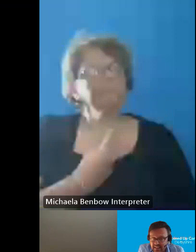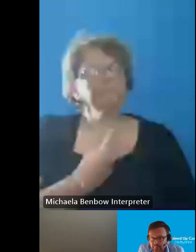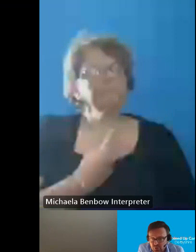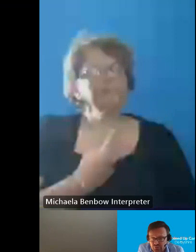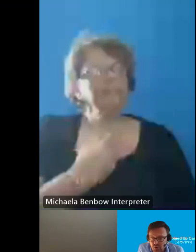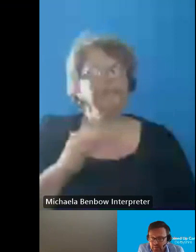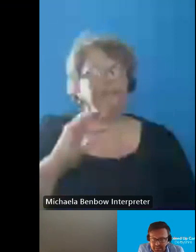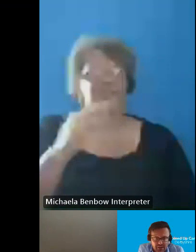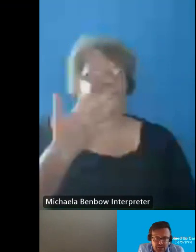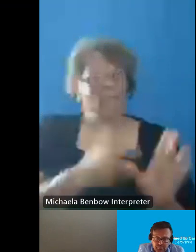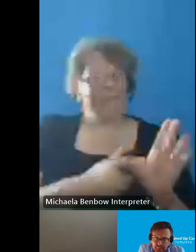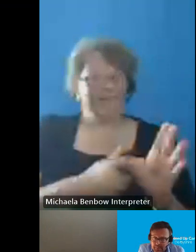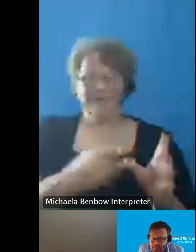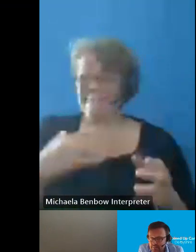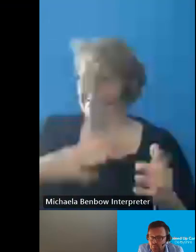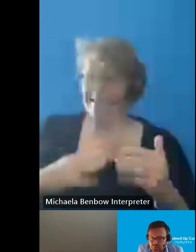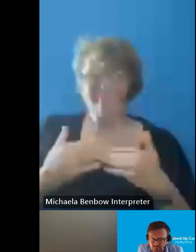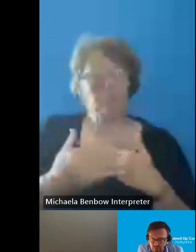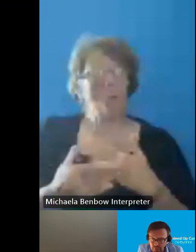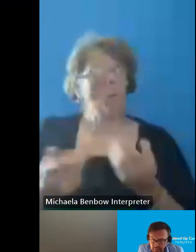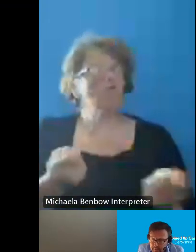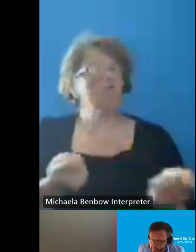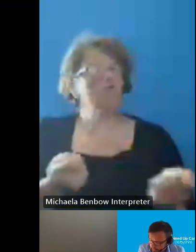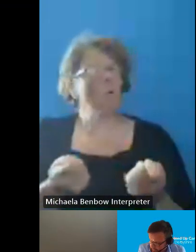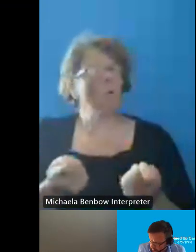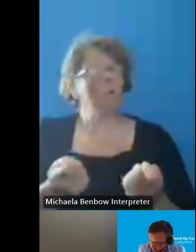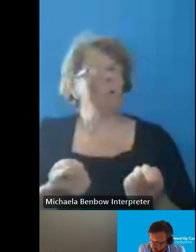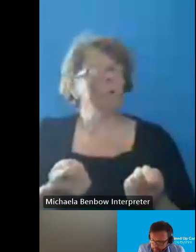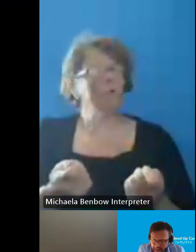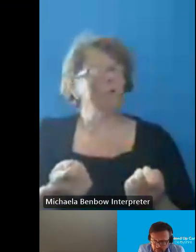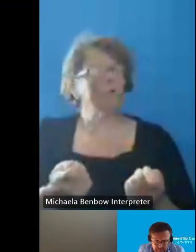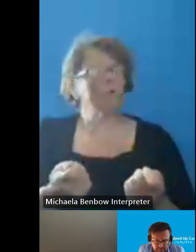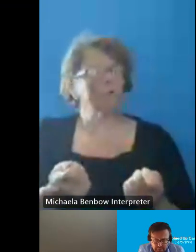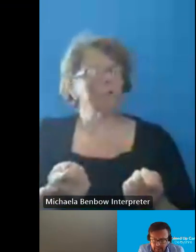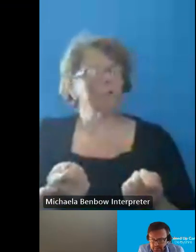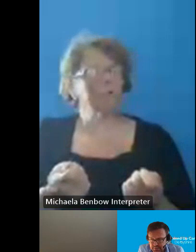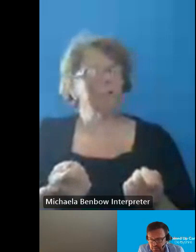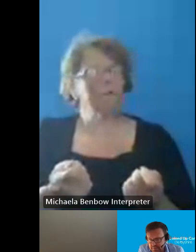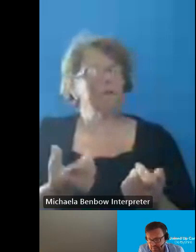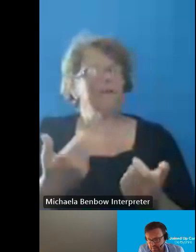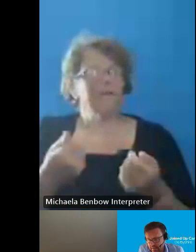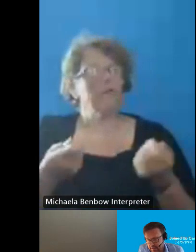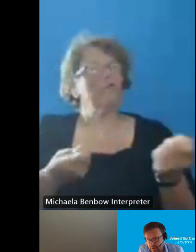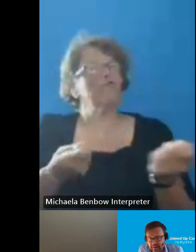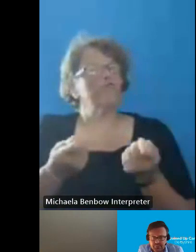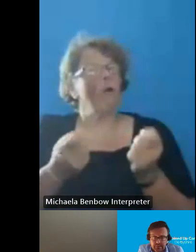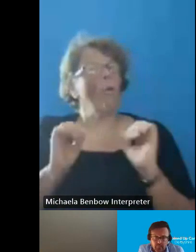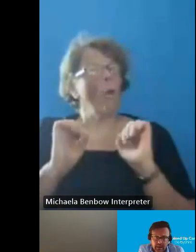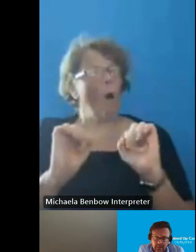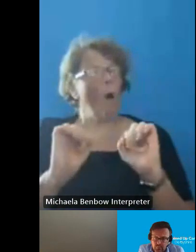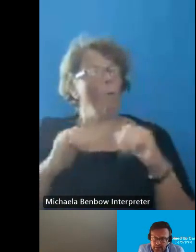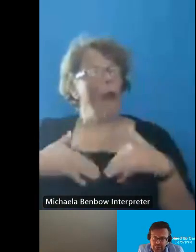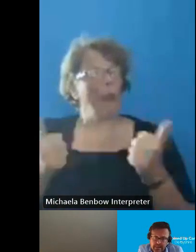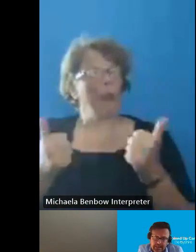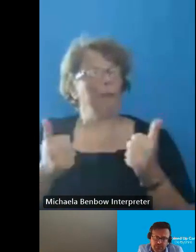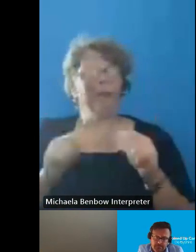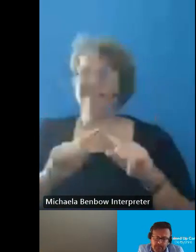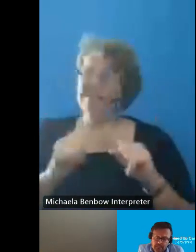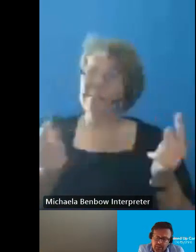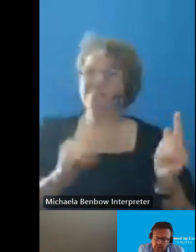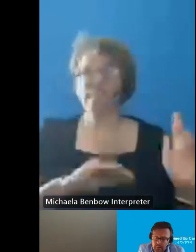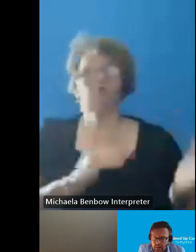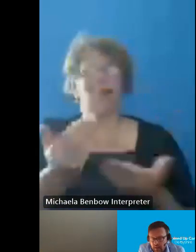people to get more control, because it's only through people taking more control over their own health and the services that they interact with where we'll get